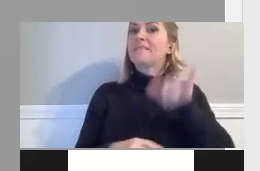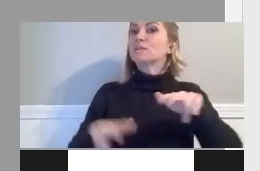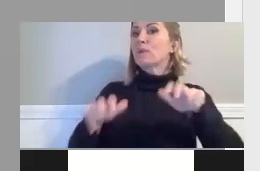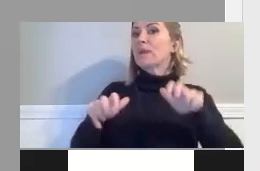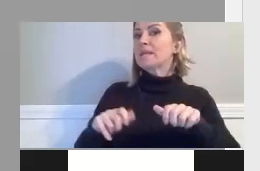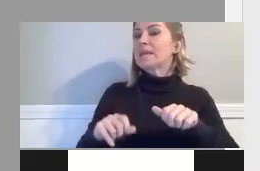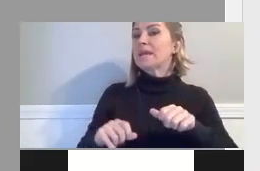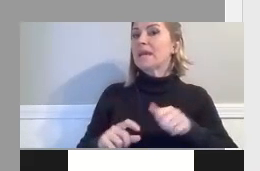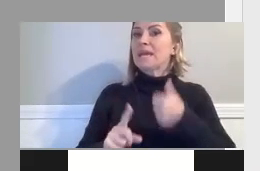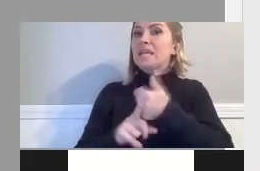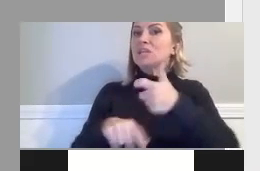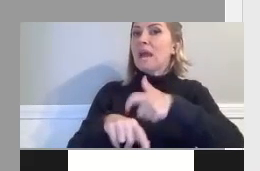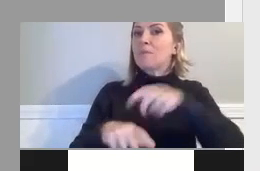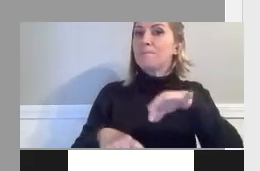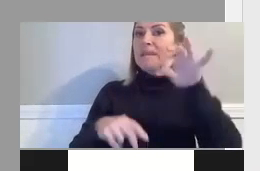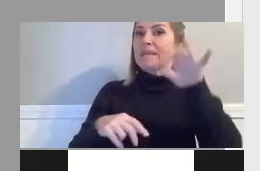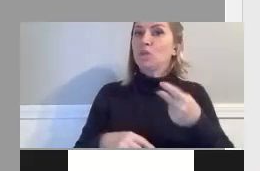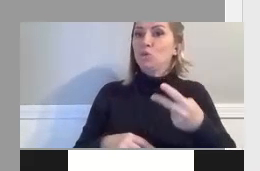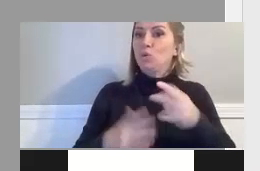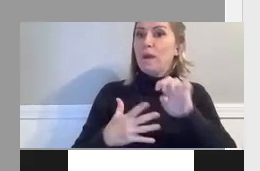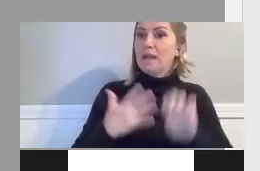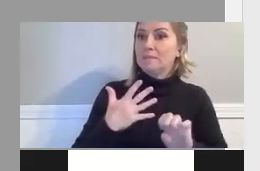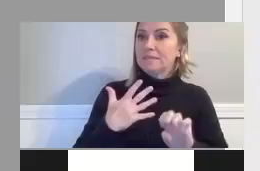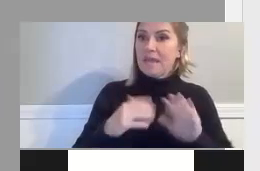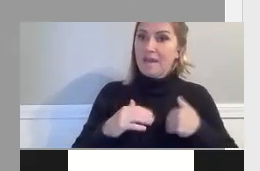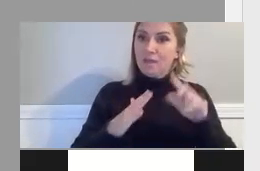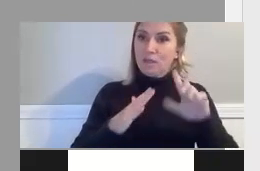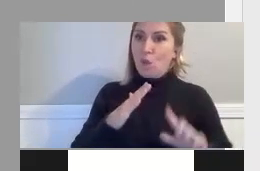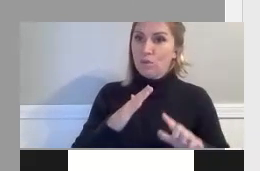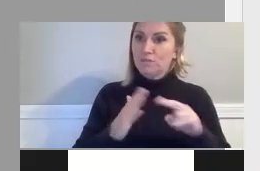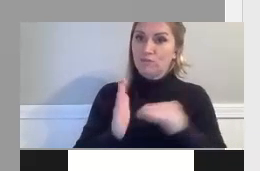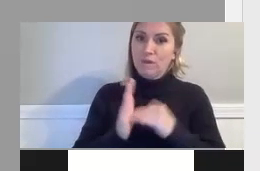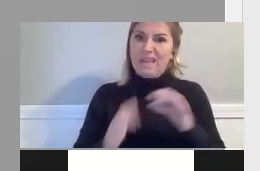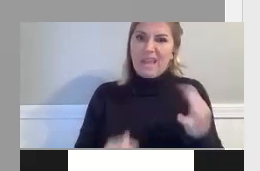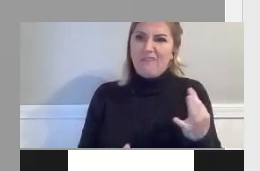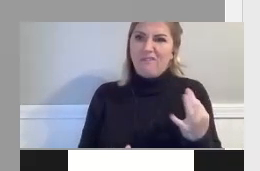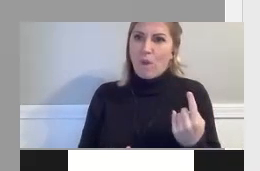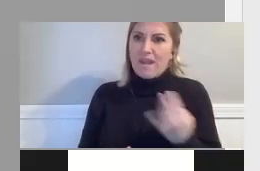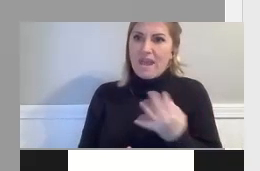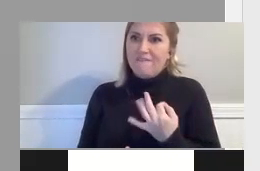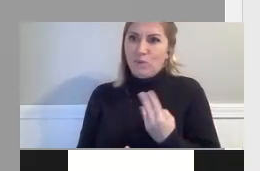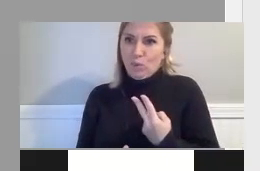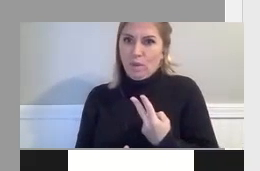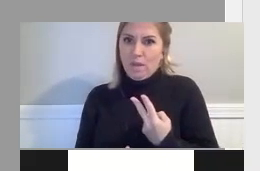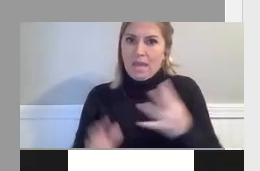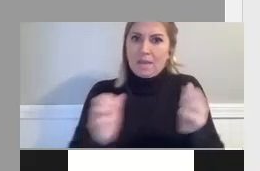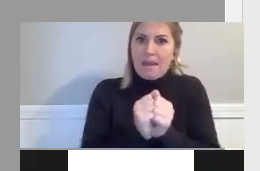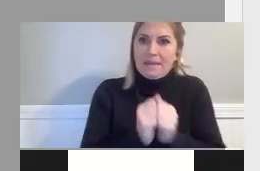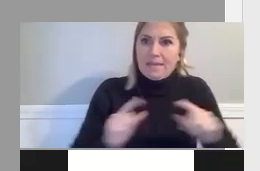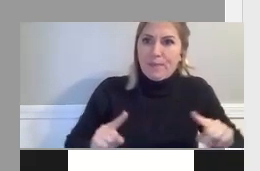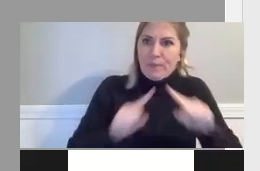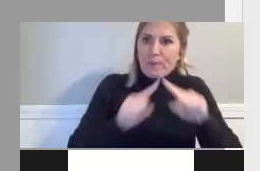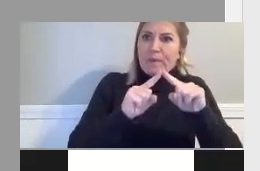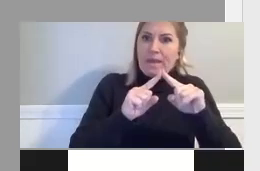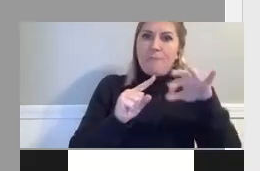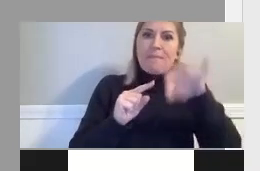every time we are picking two elements that has the lowest frequency, so let's say F1 and F2, then we are combining this to this node. and again picking